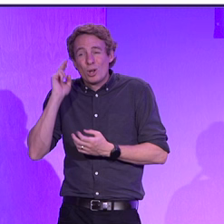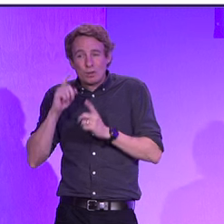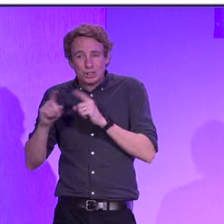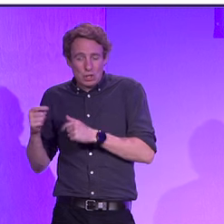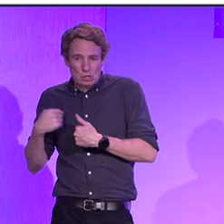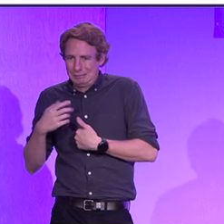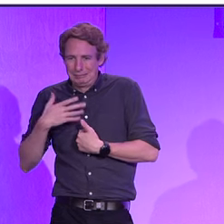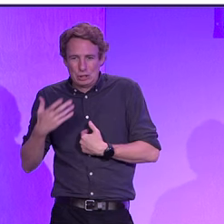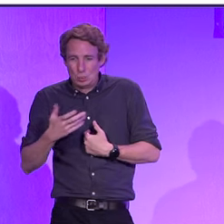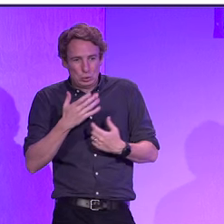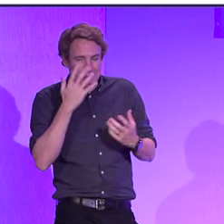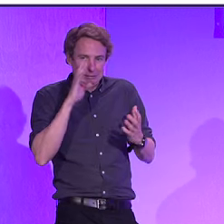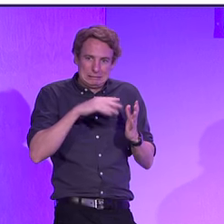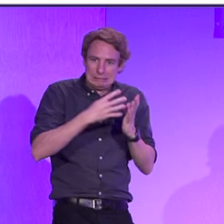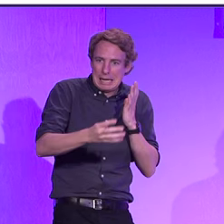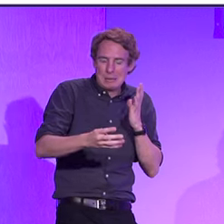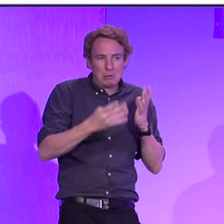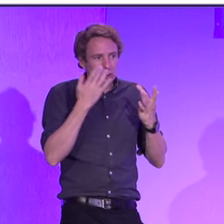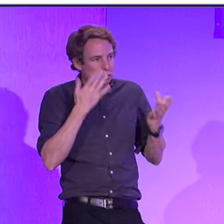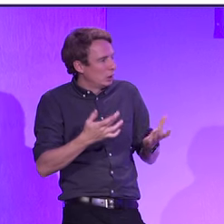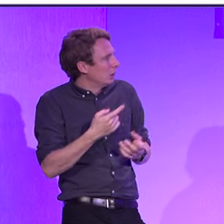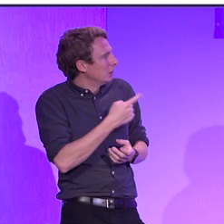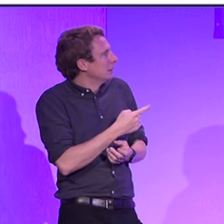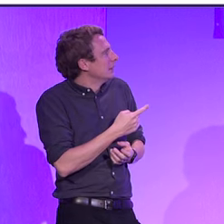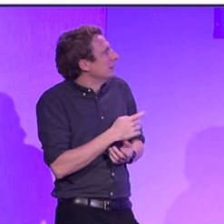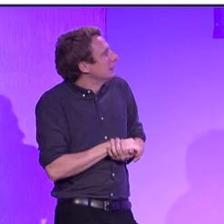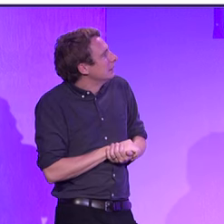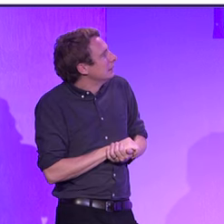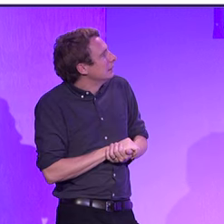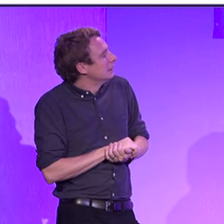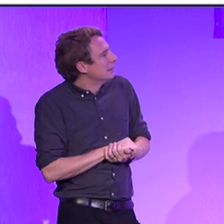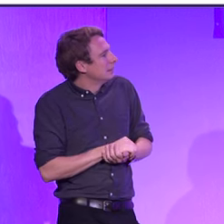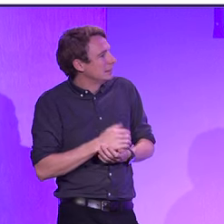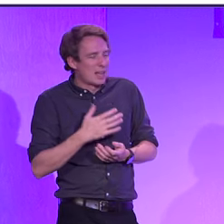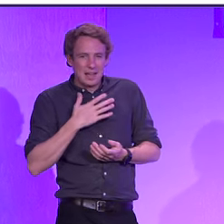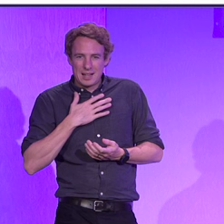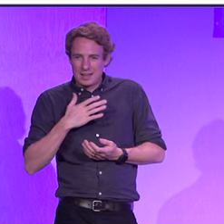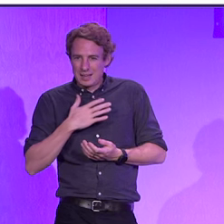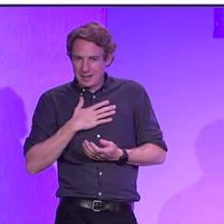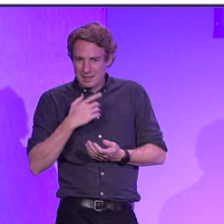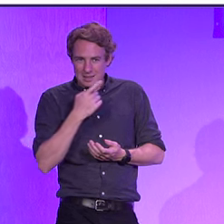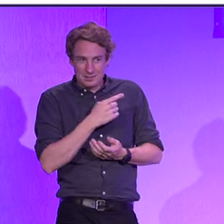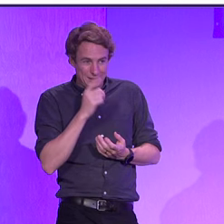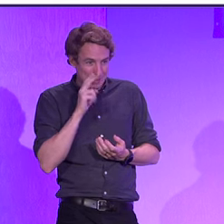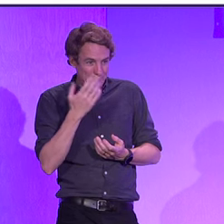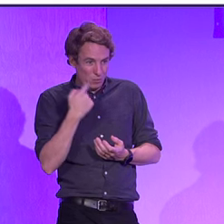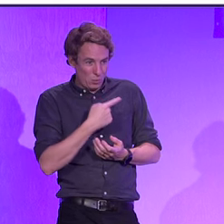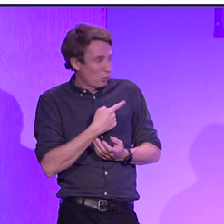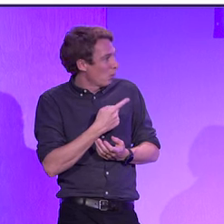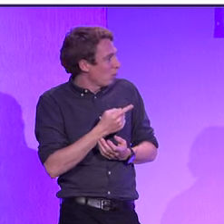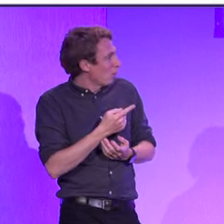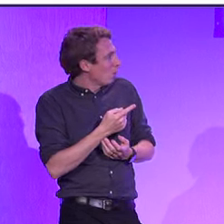has studied a lot of chemistry in my past, this is, like, very pleasing to me. Has anyone seen this before? Like, I just freaking love